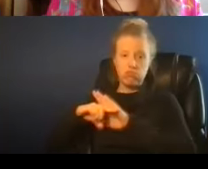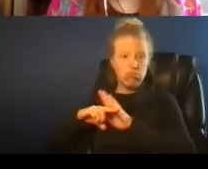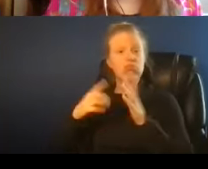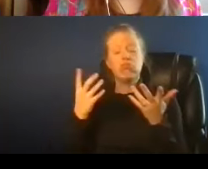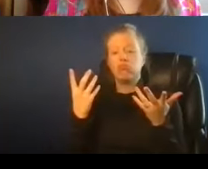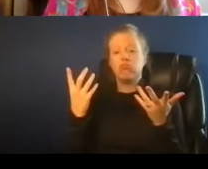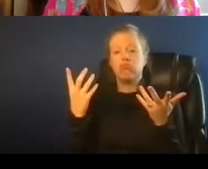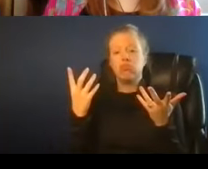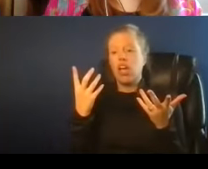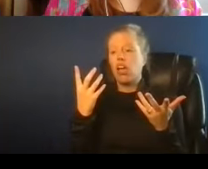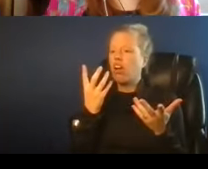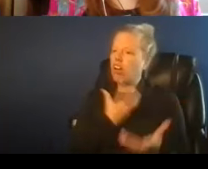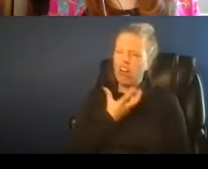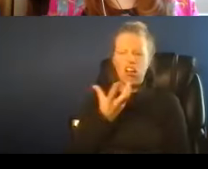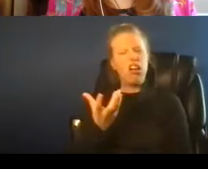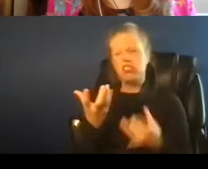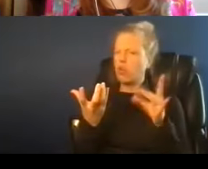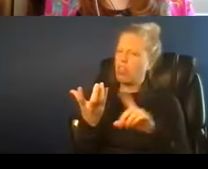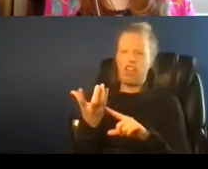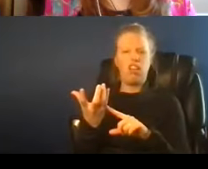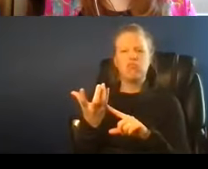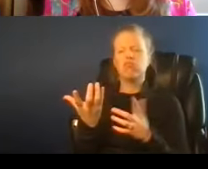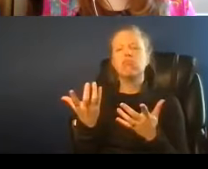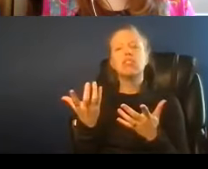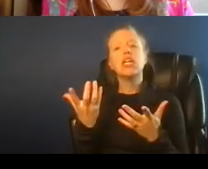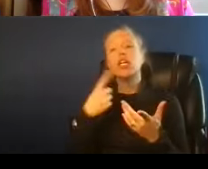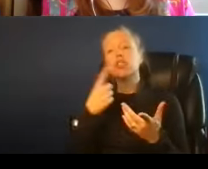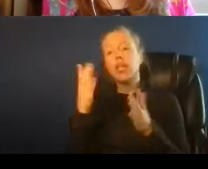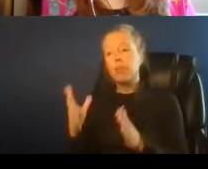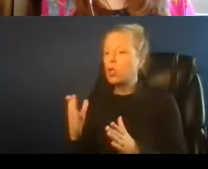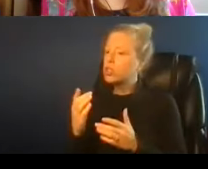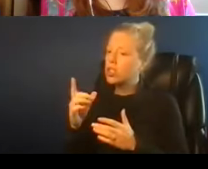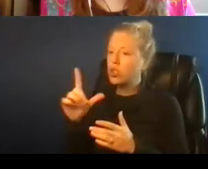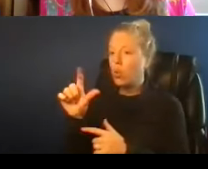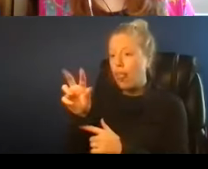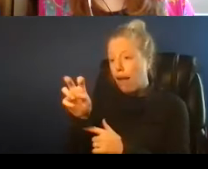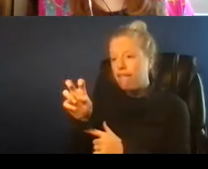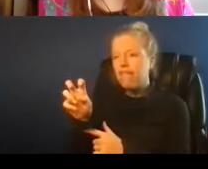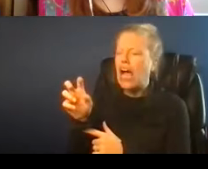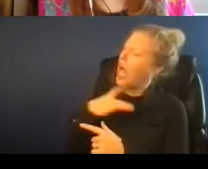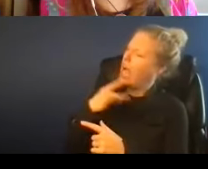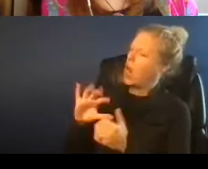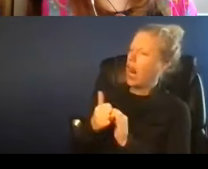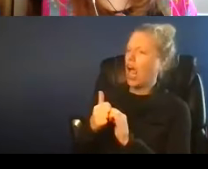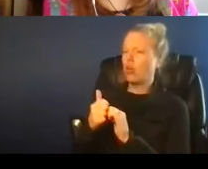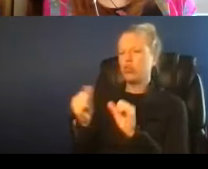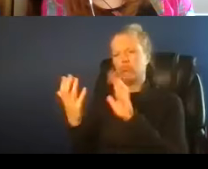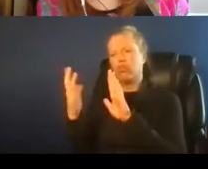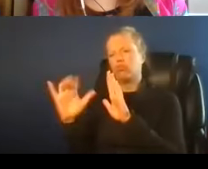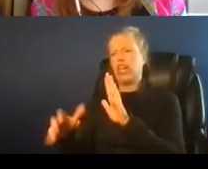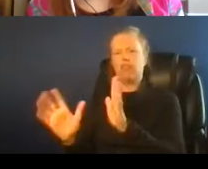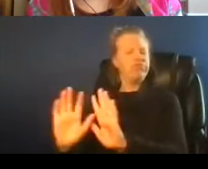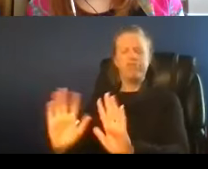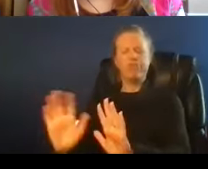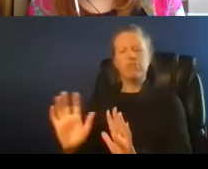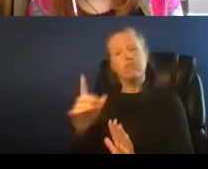dissatisfaction with somebody. You can tell the person you love, hey, I don't really like the way you went about that just now, or hey,